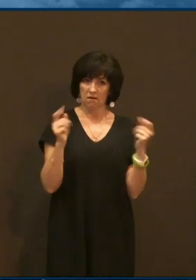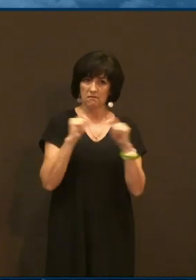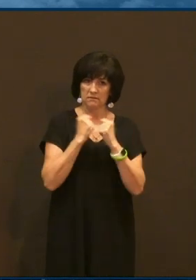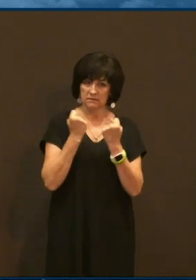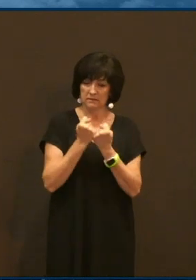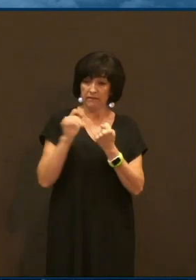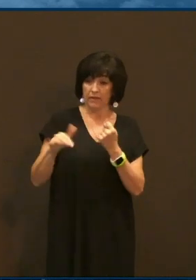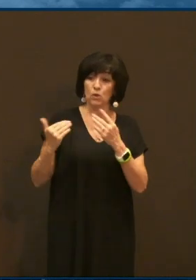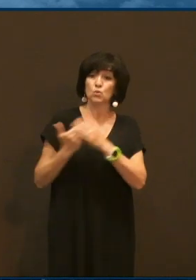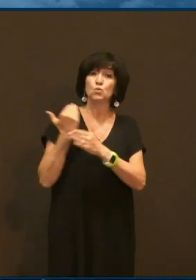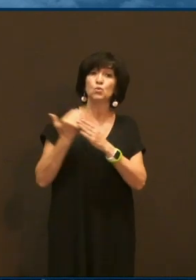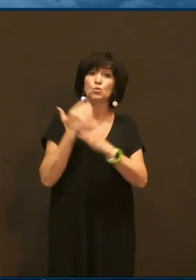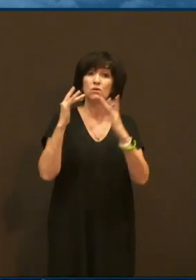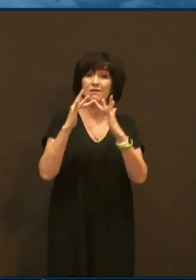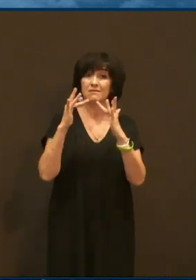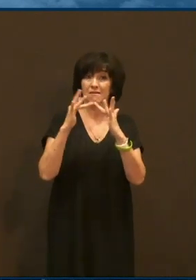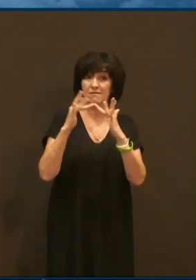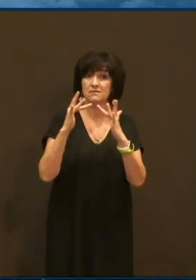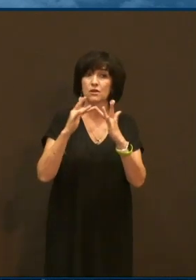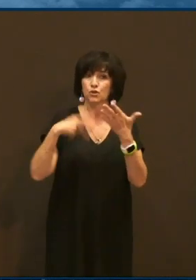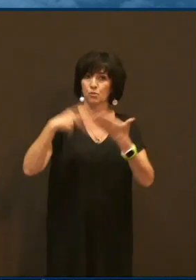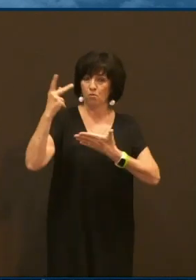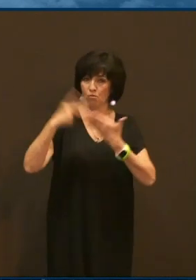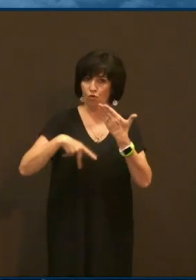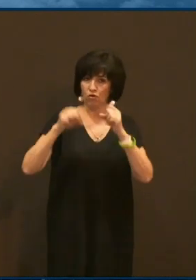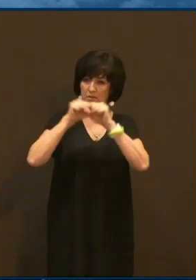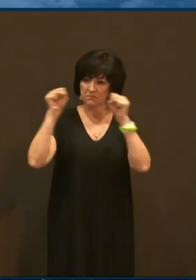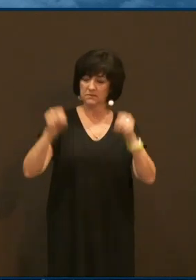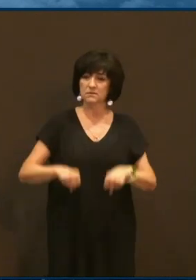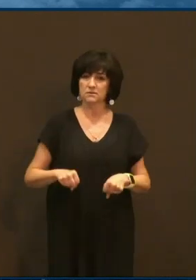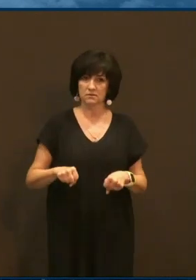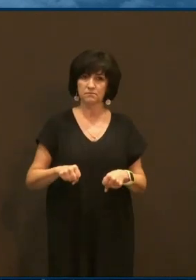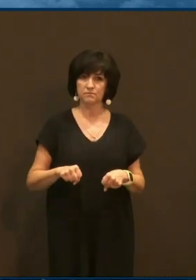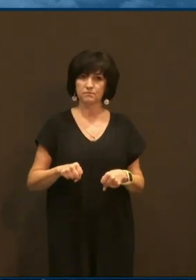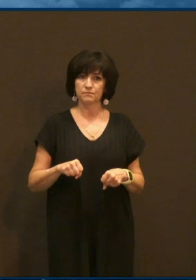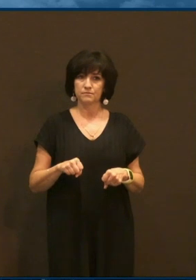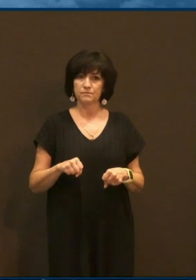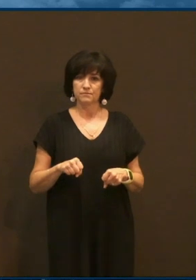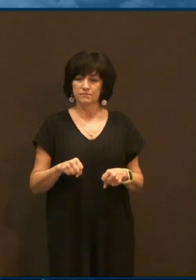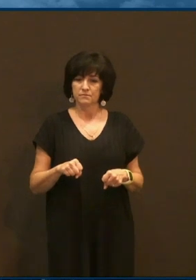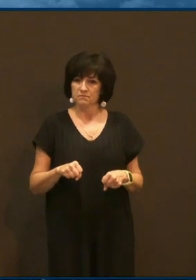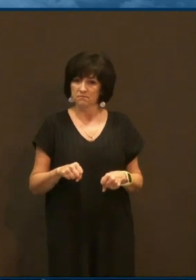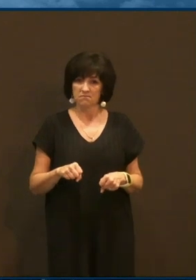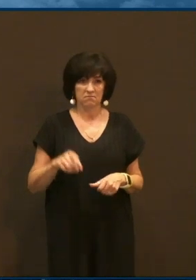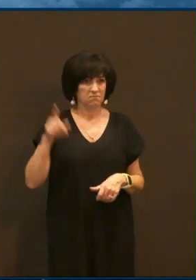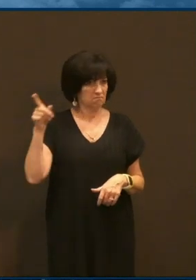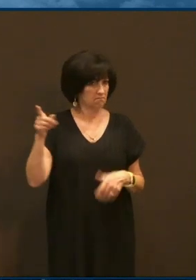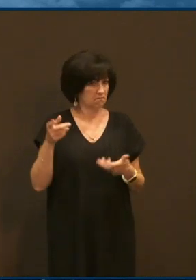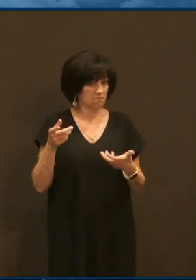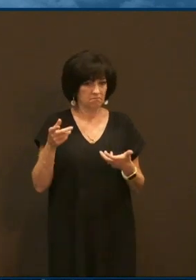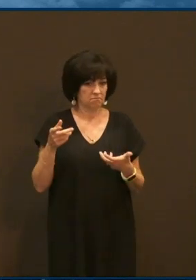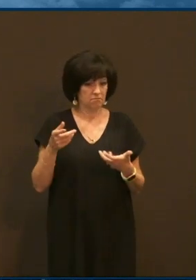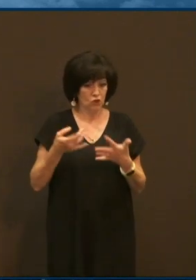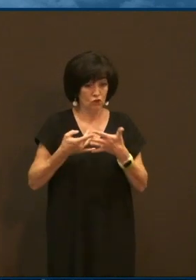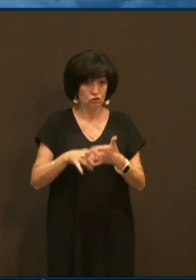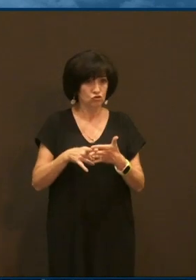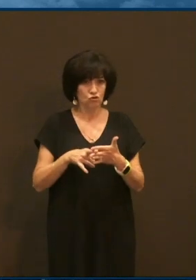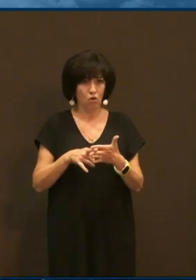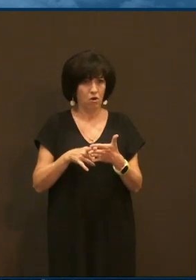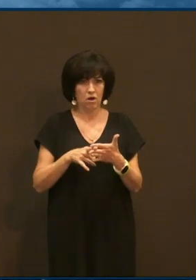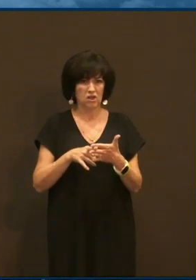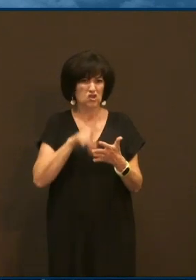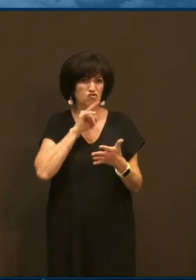tracing program system. Really a short order and